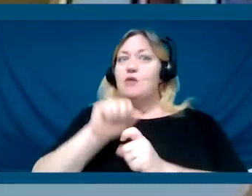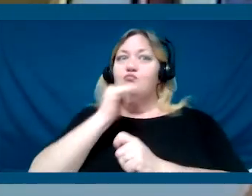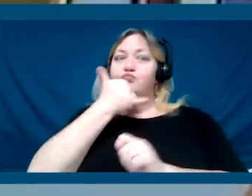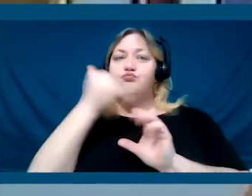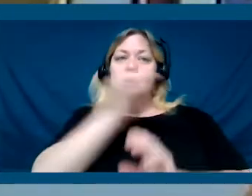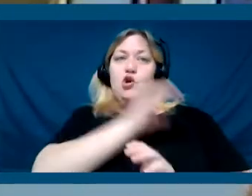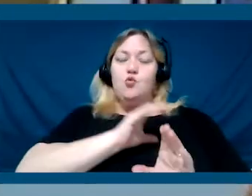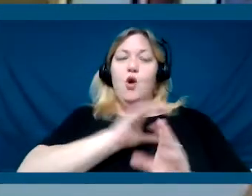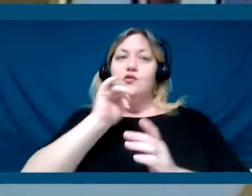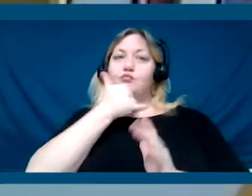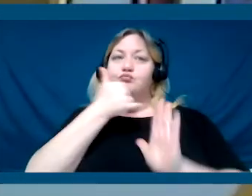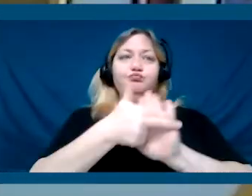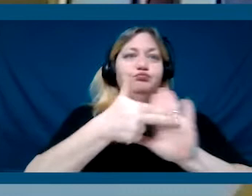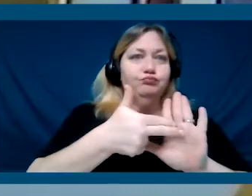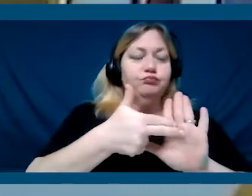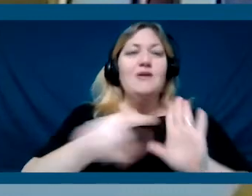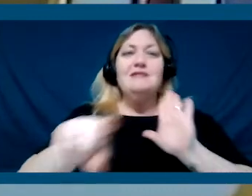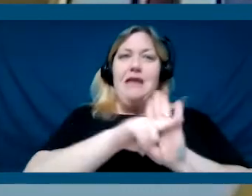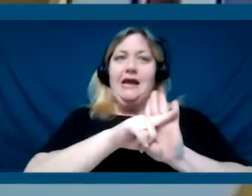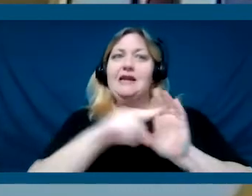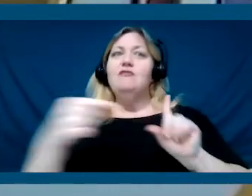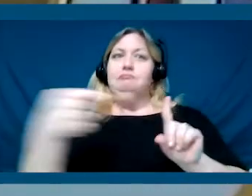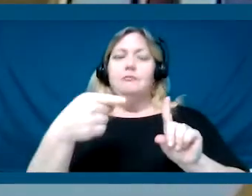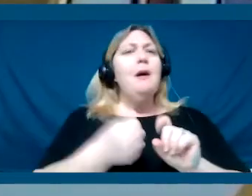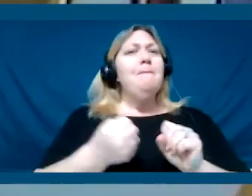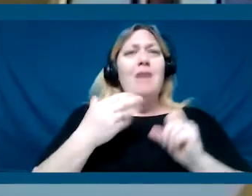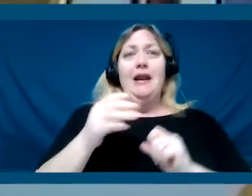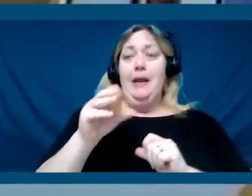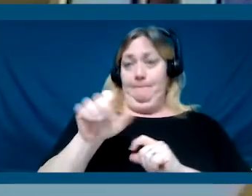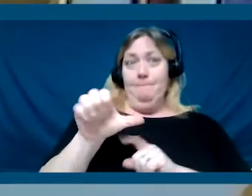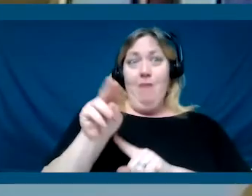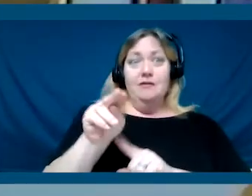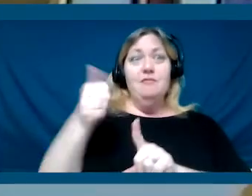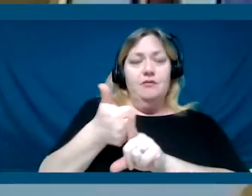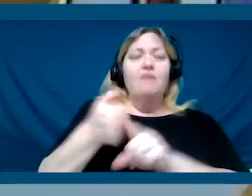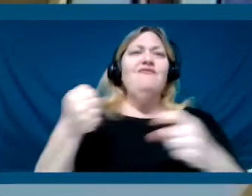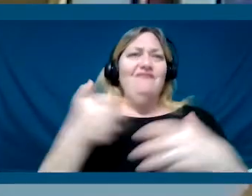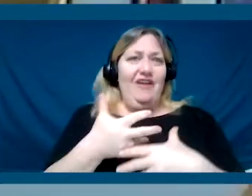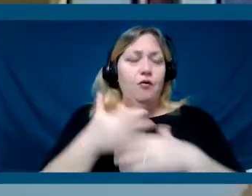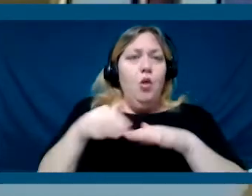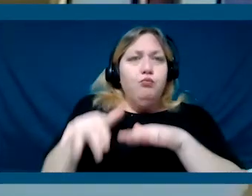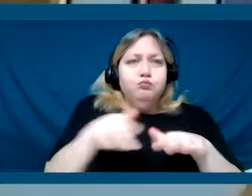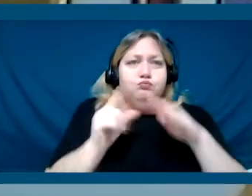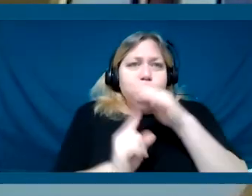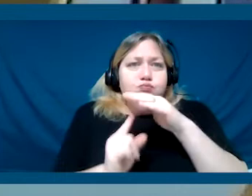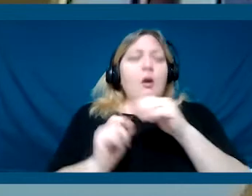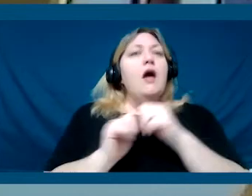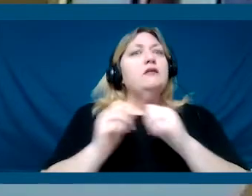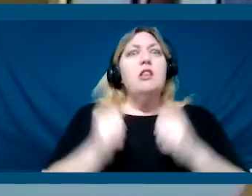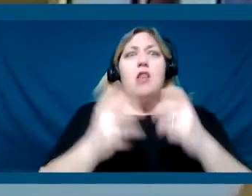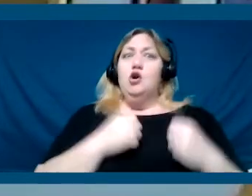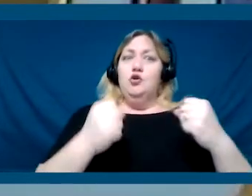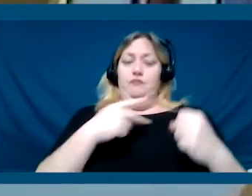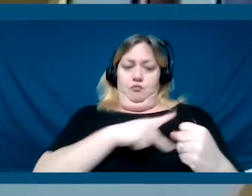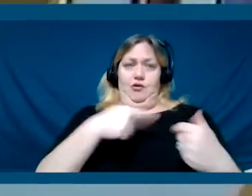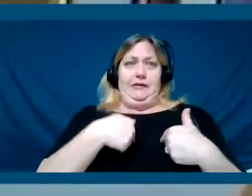a negative light. Many Muslims were fearful and laying low. it took a lot of courage for me personally